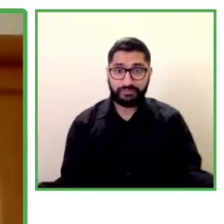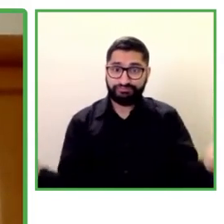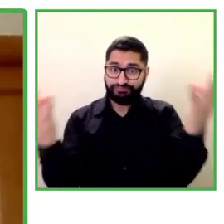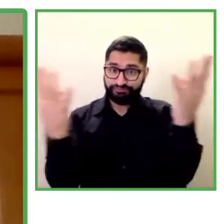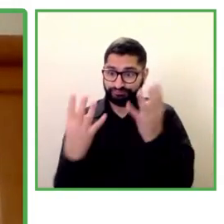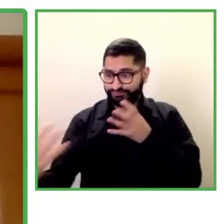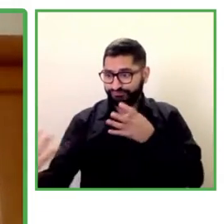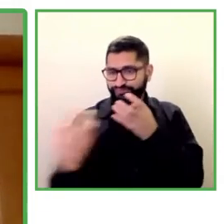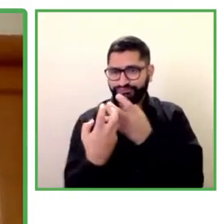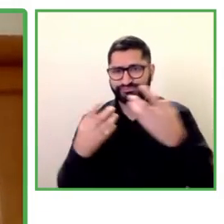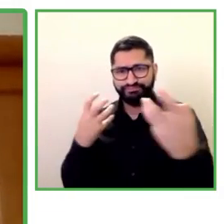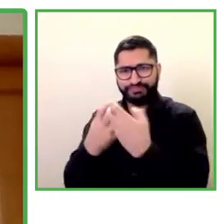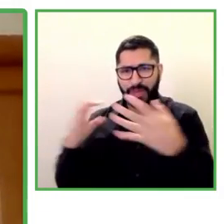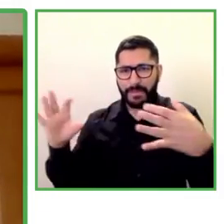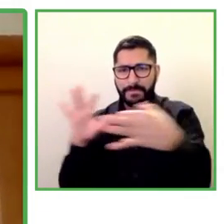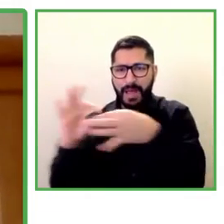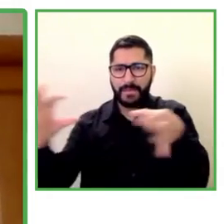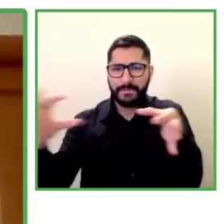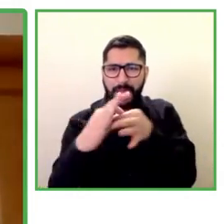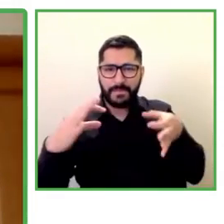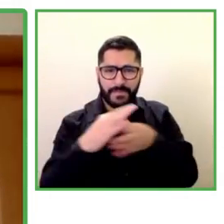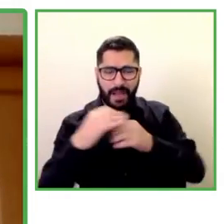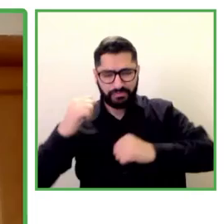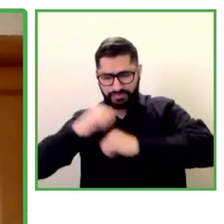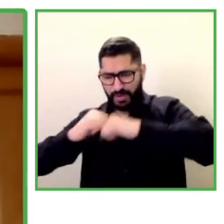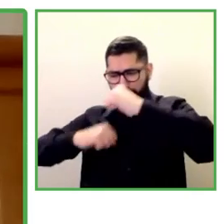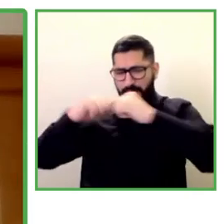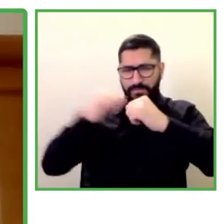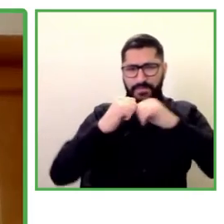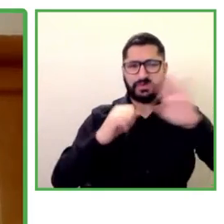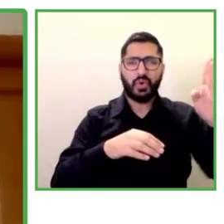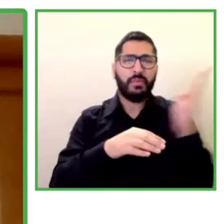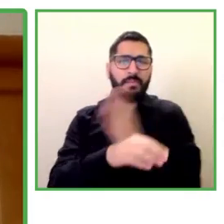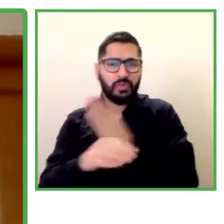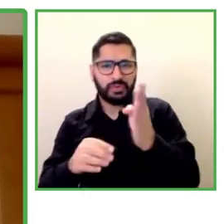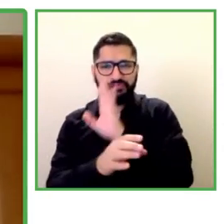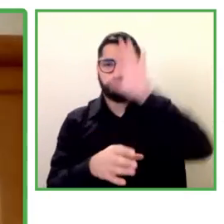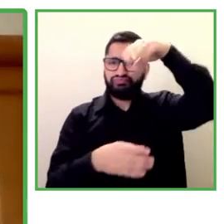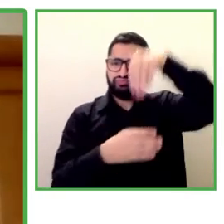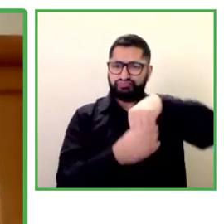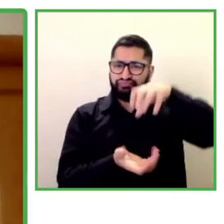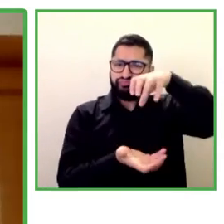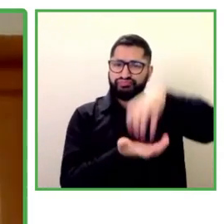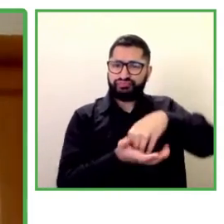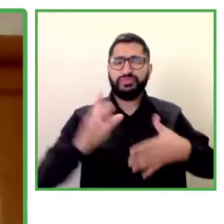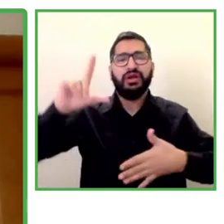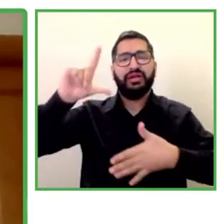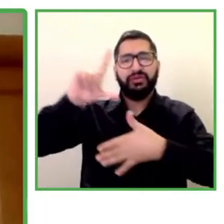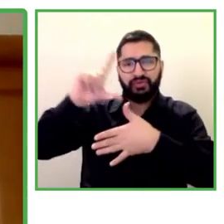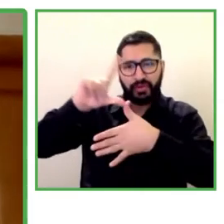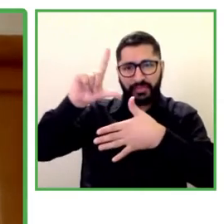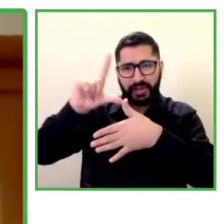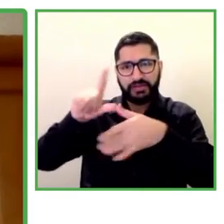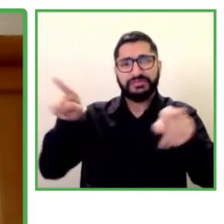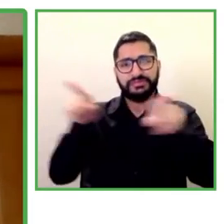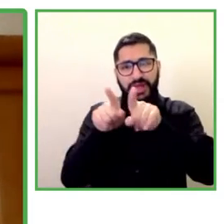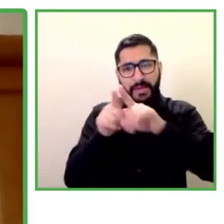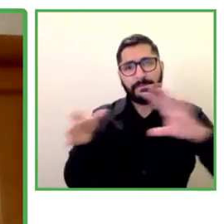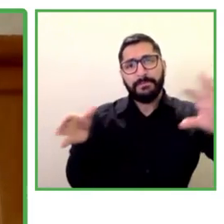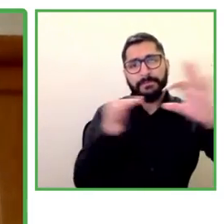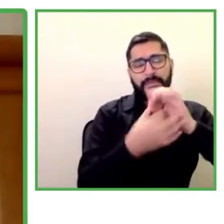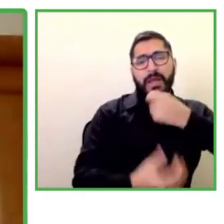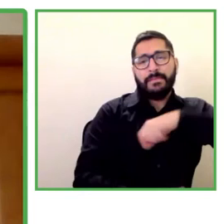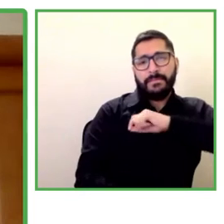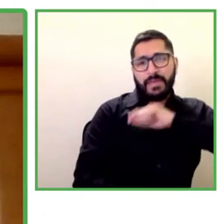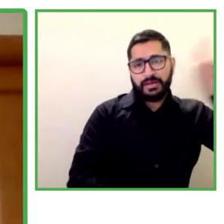but also the companies that work regionally in Latin America and in Iberoamerica. So I'm sure that